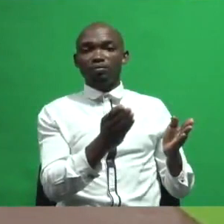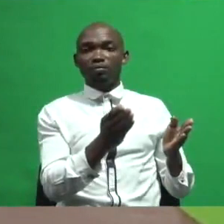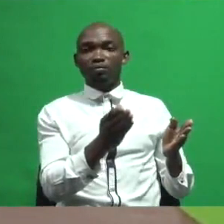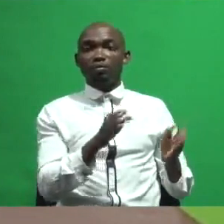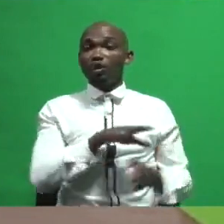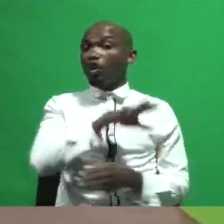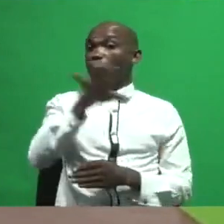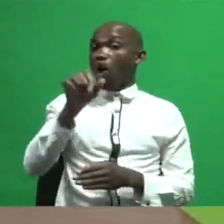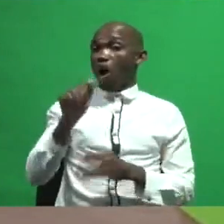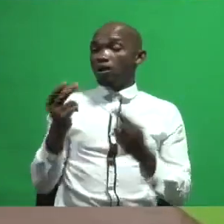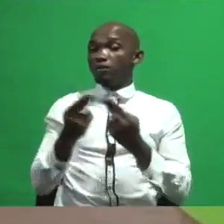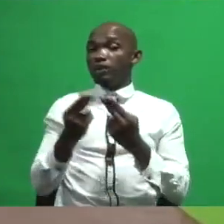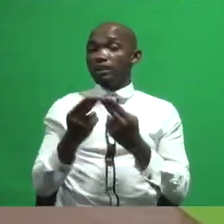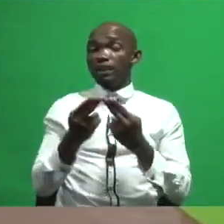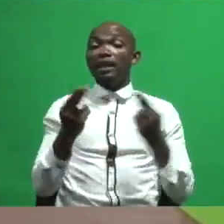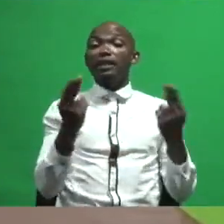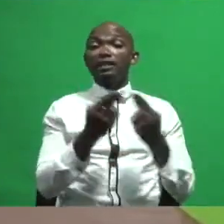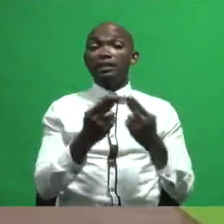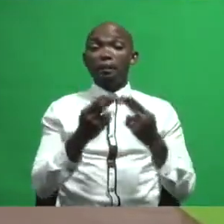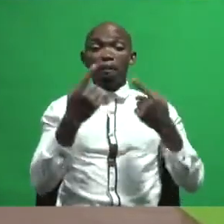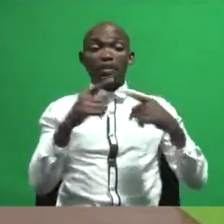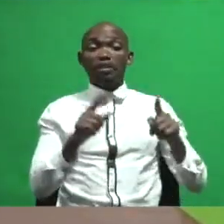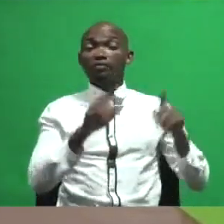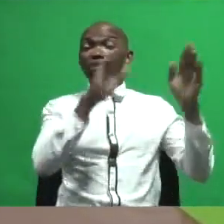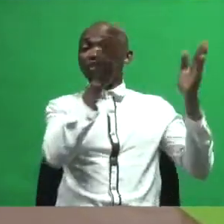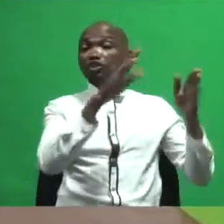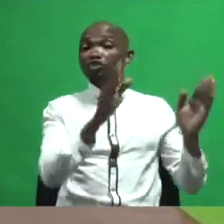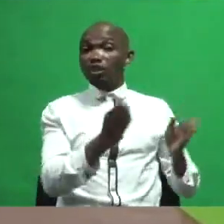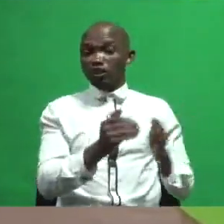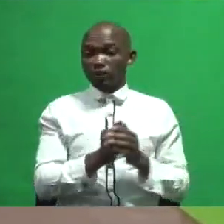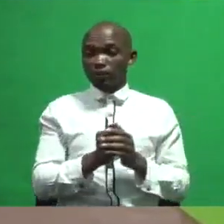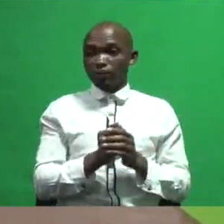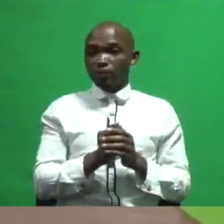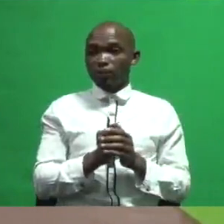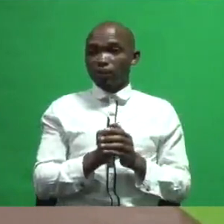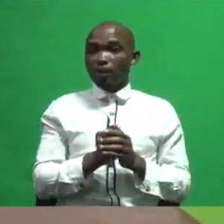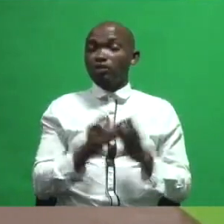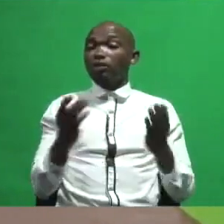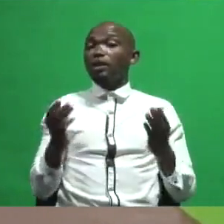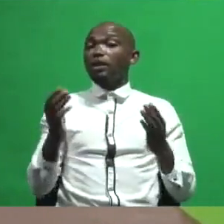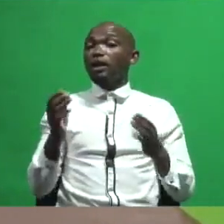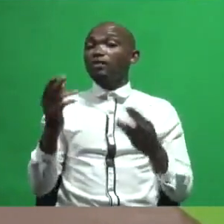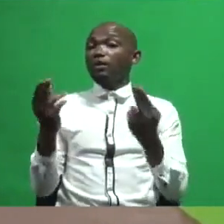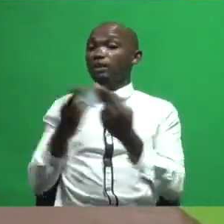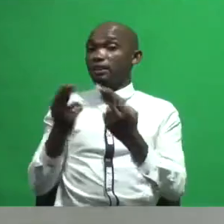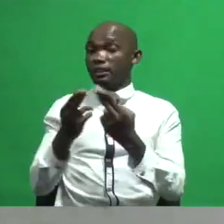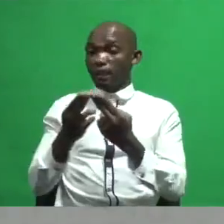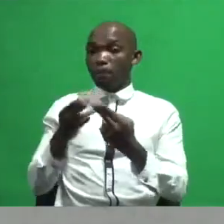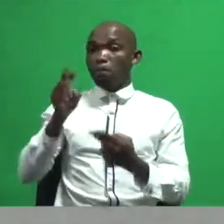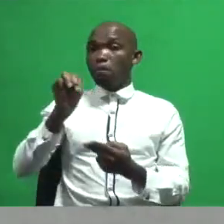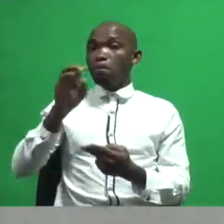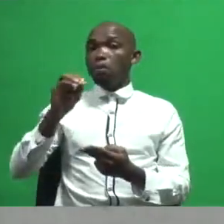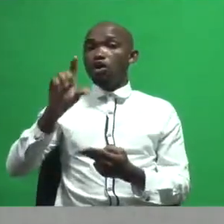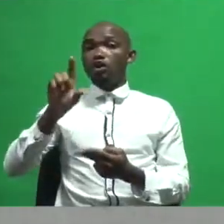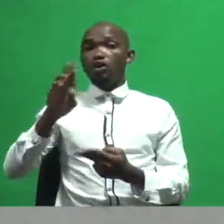formula. Yes, because all of these are the same, but they differ in structures. Therefore, they have the same